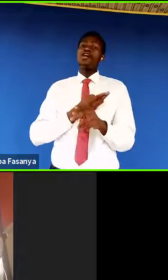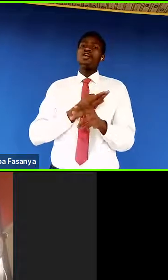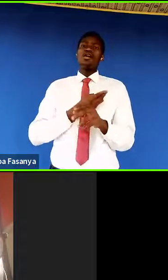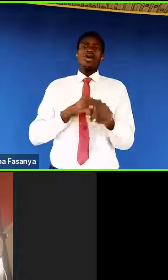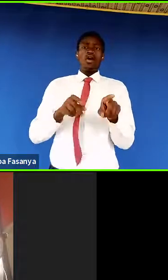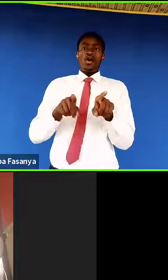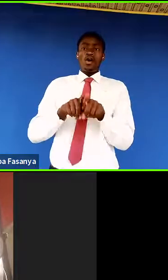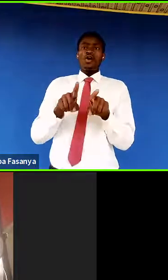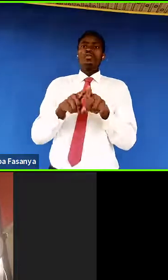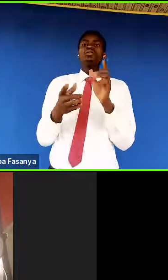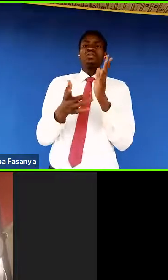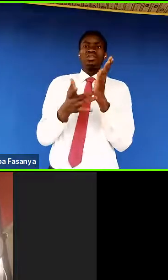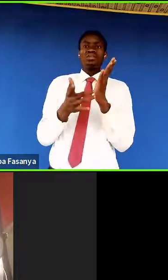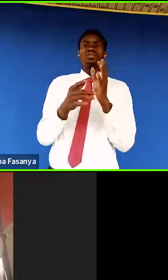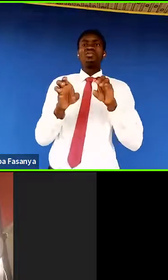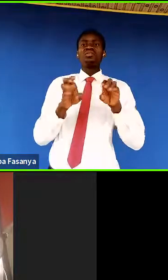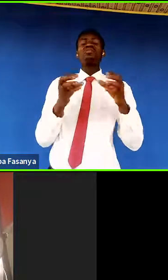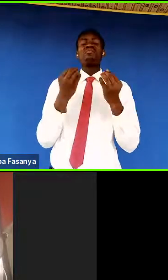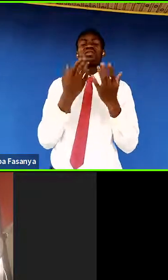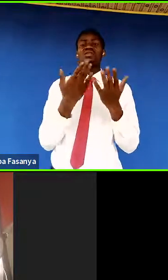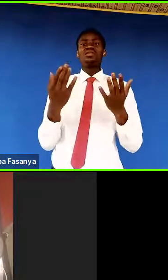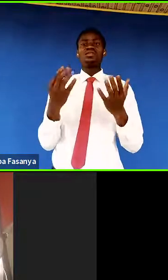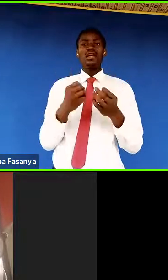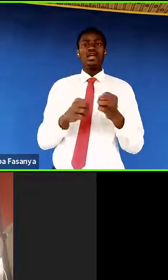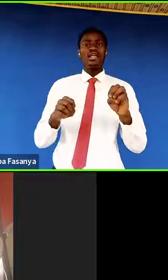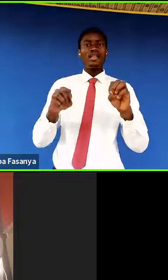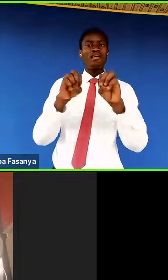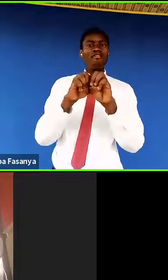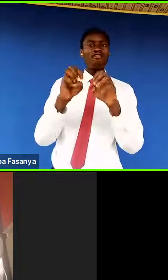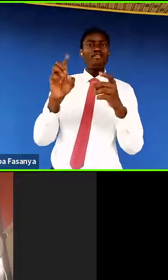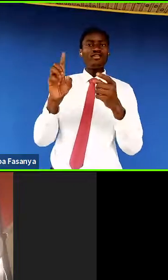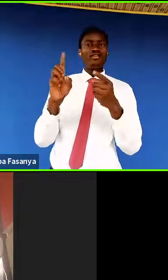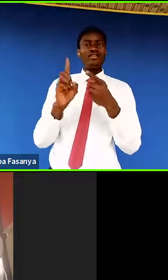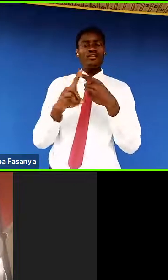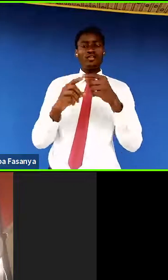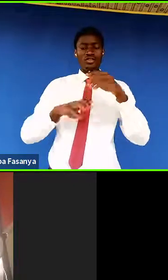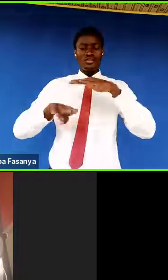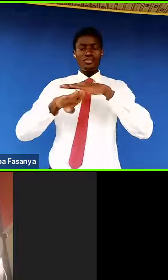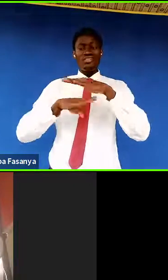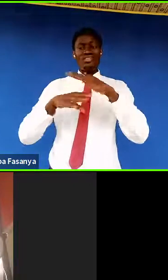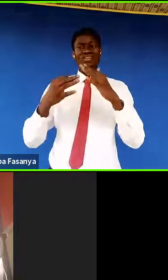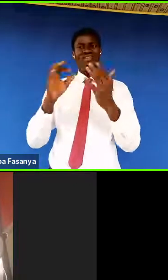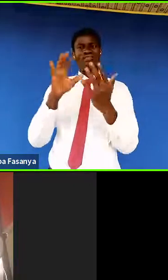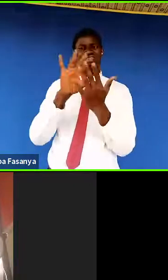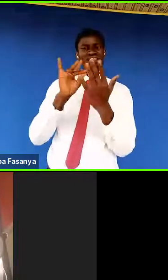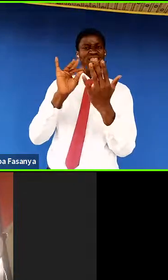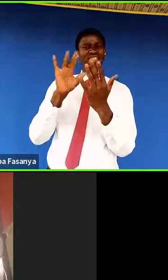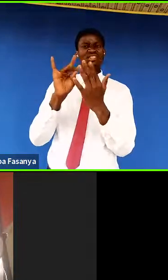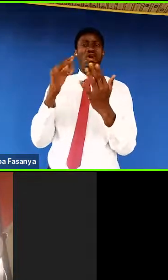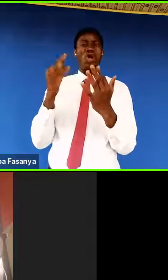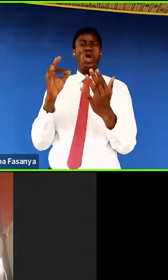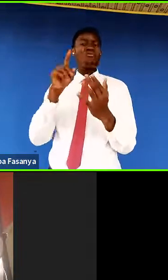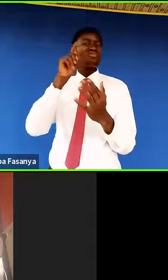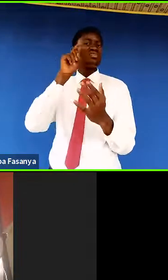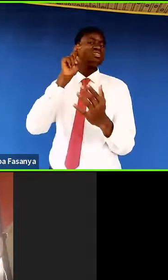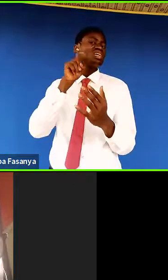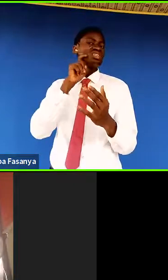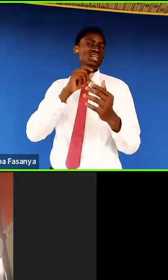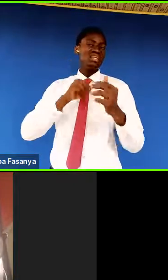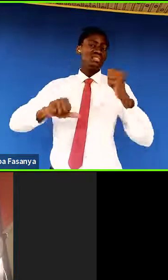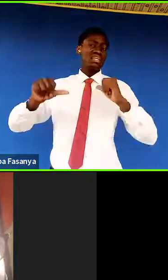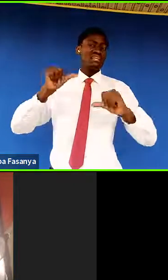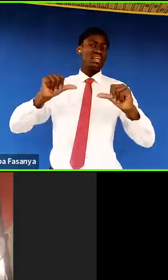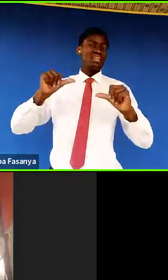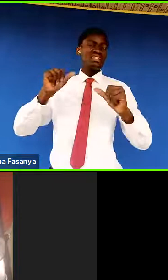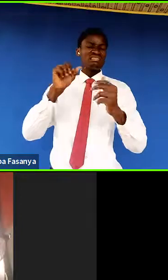get pregnant, even to the basic of the selection of sex, scientifically selection of sex. So there are so